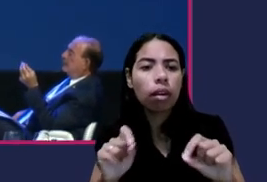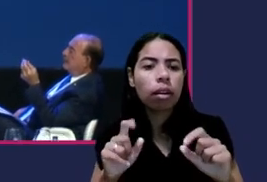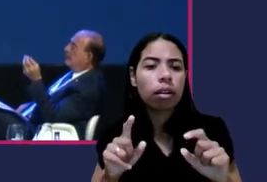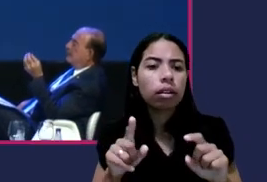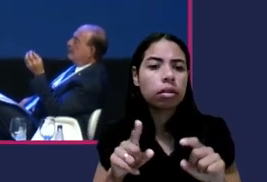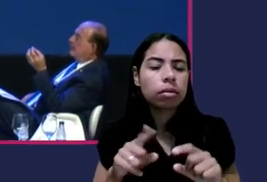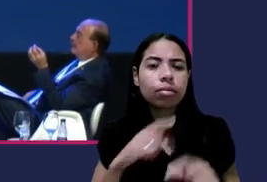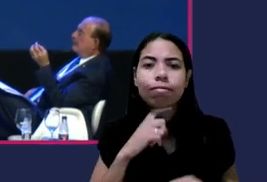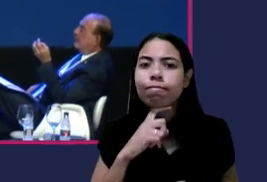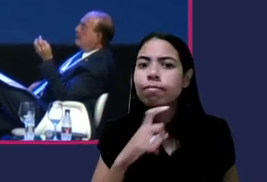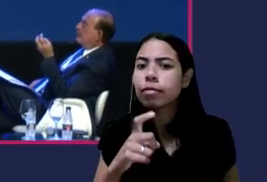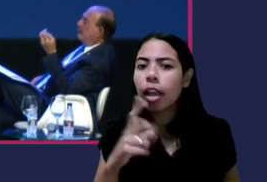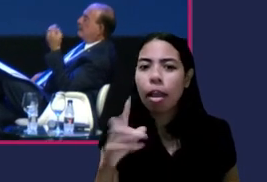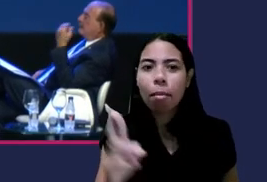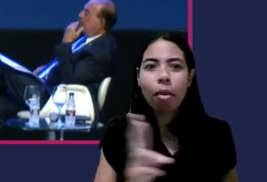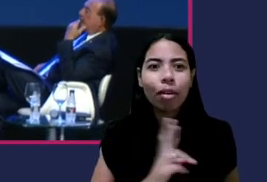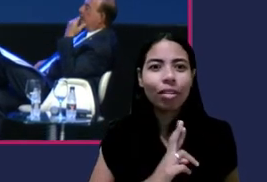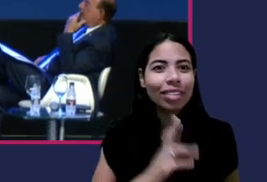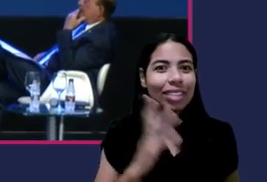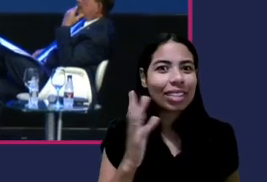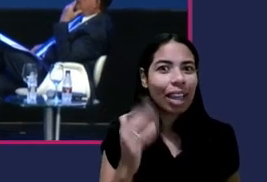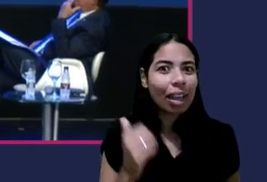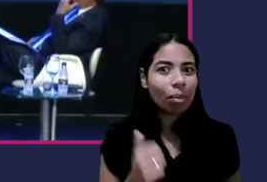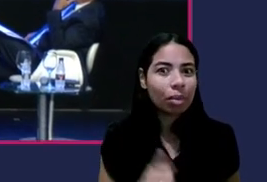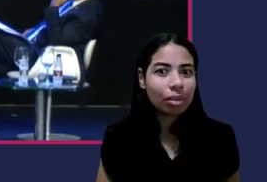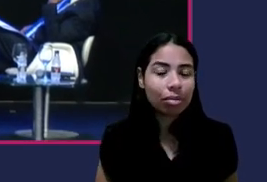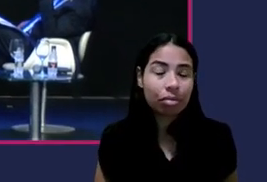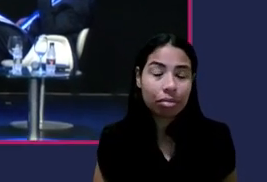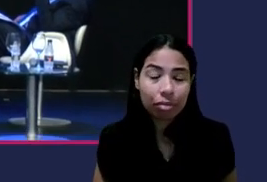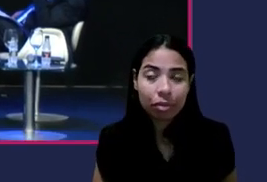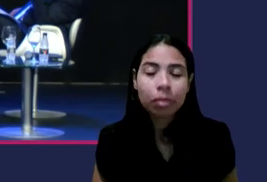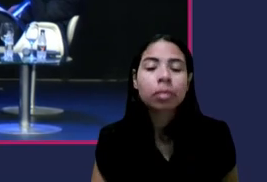what they need? And no one can tell me.